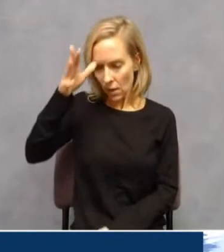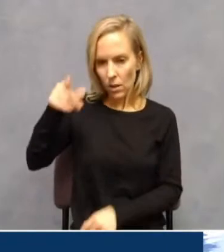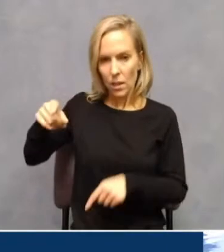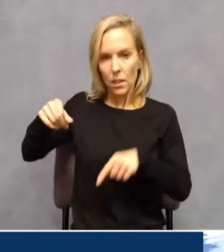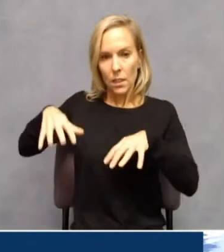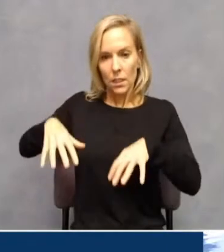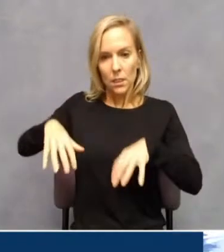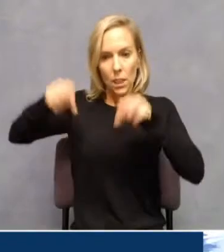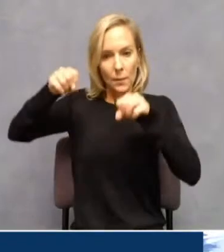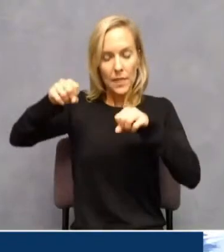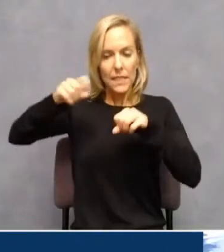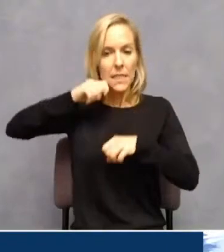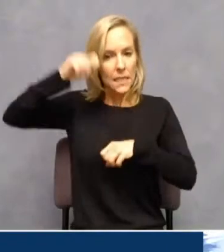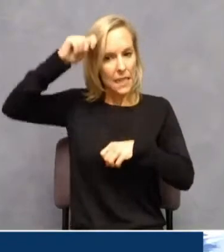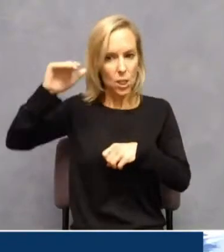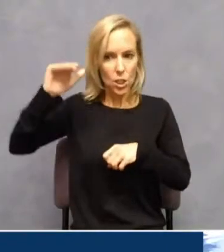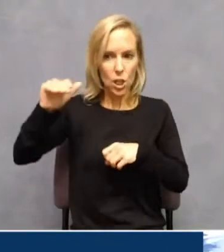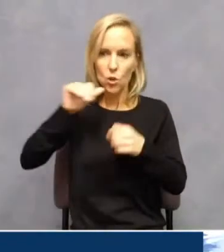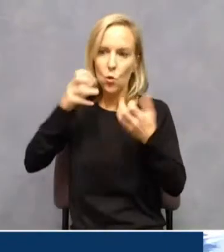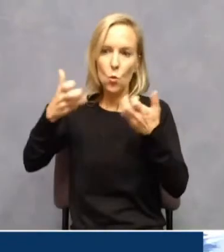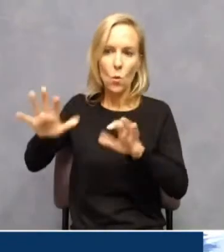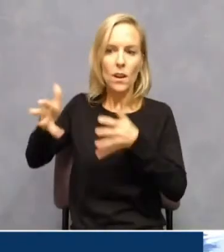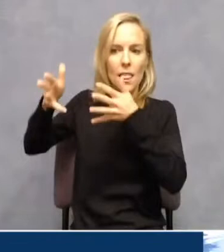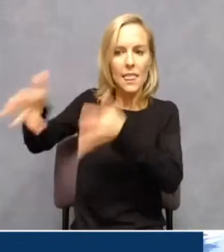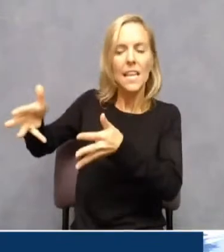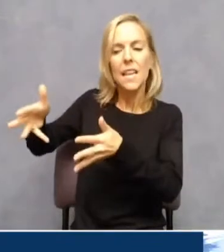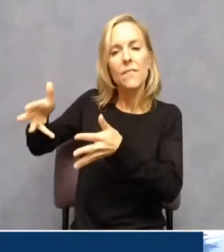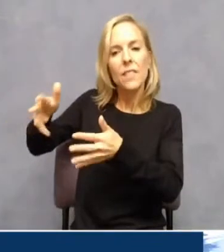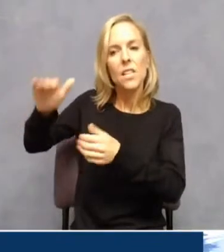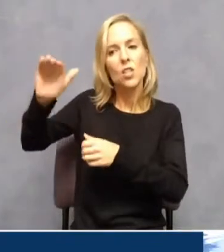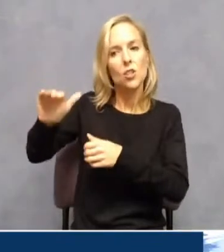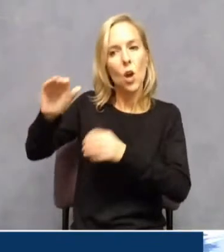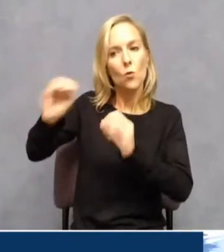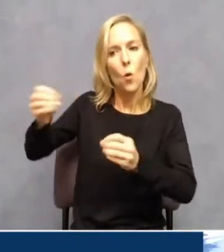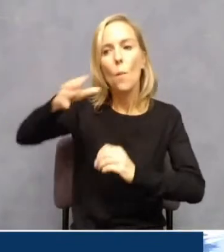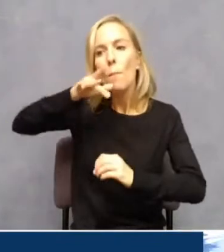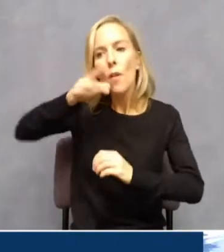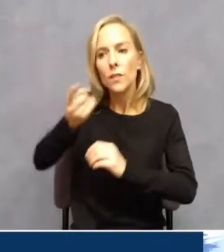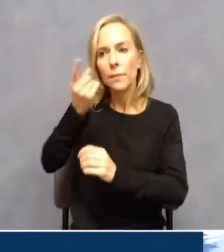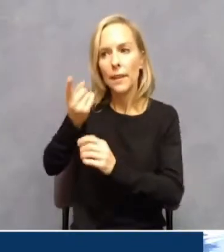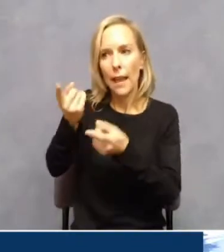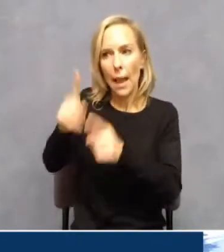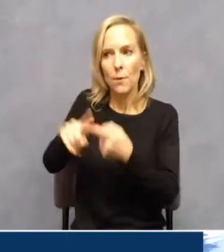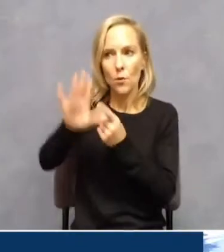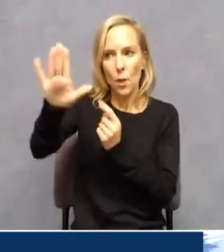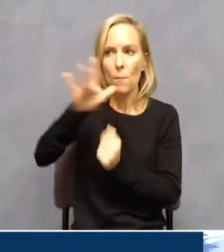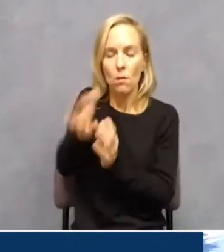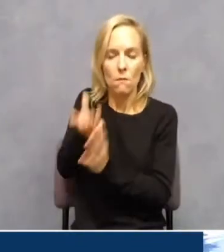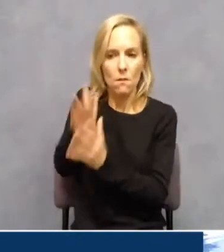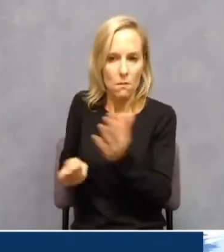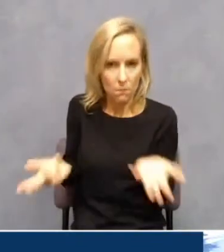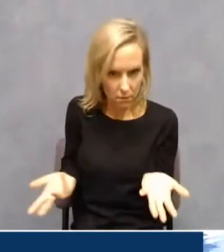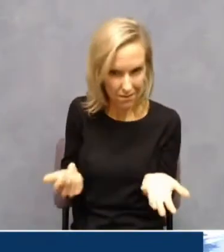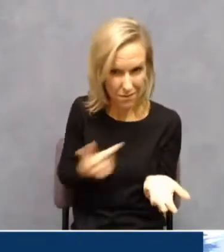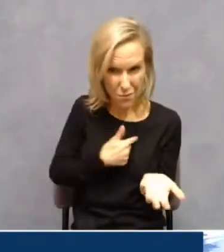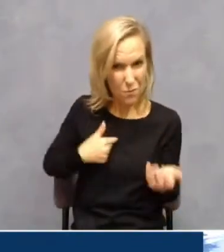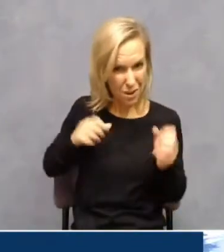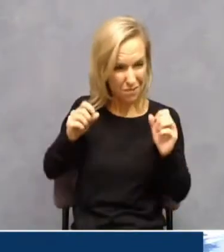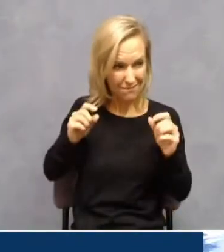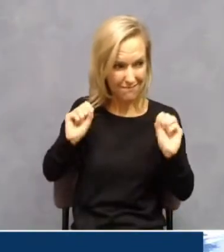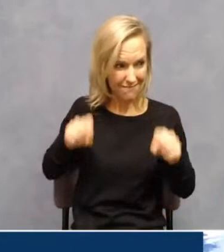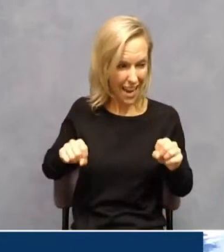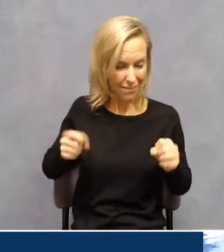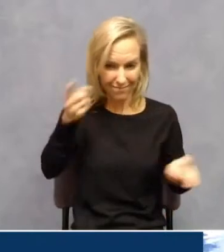child, and they don't want to leave that child motherless if something were to happen to them. And I think we can all relate to that fear. There were a